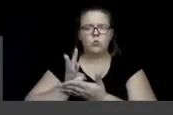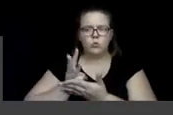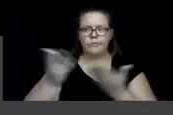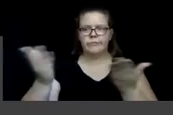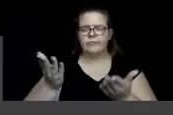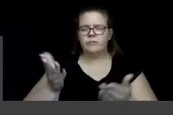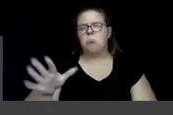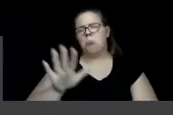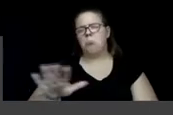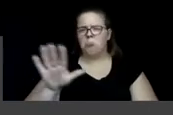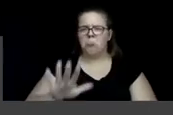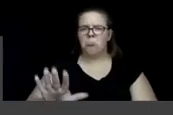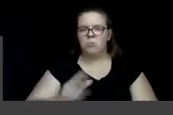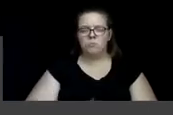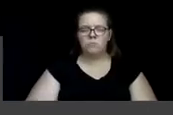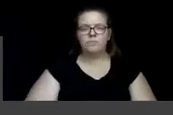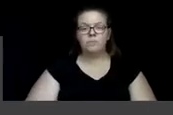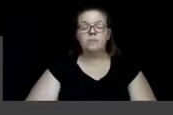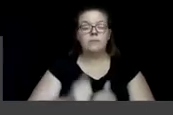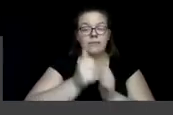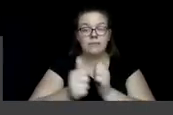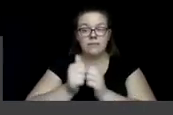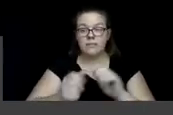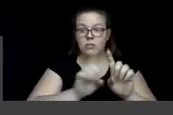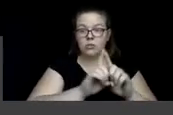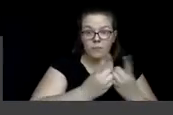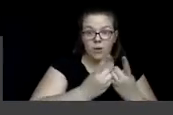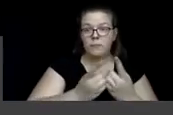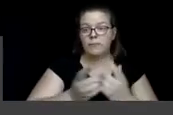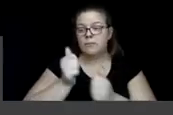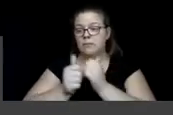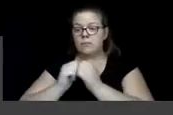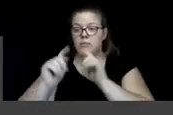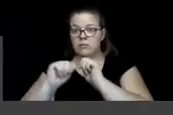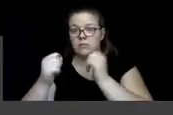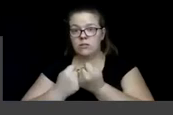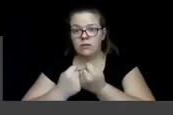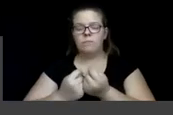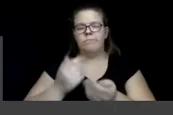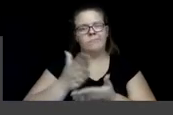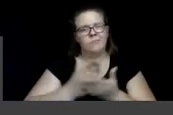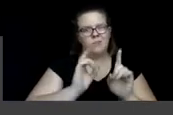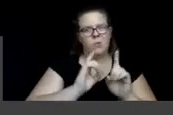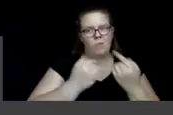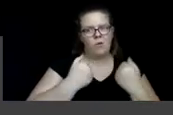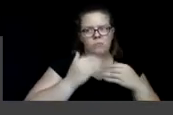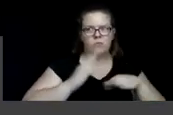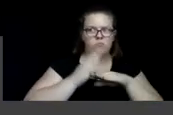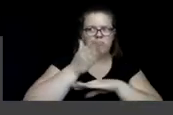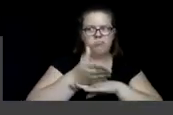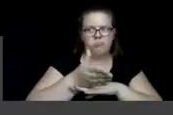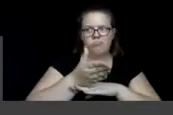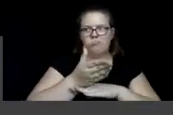in that area. Each team, each department, and then in some departments have more than one social